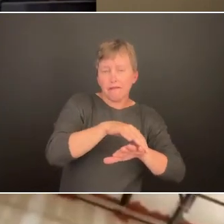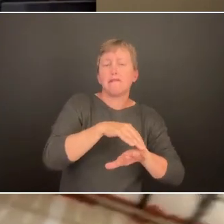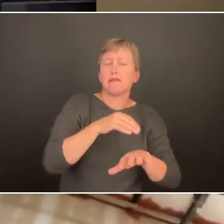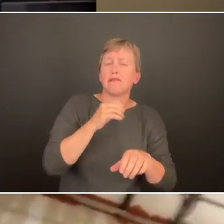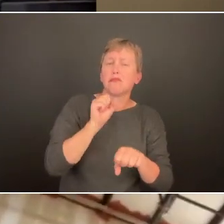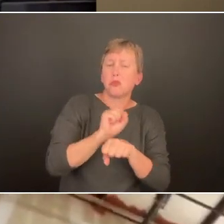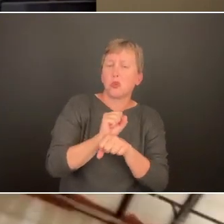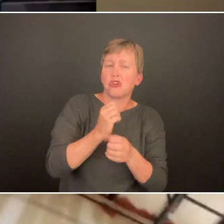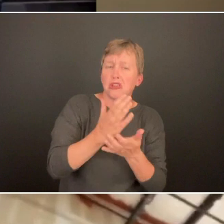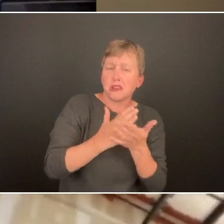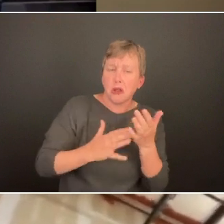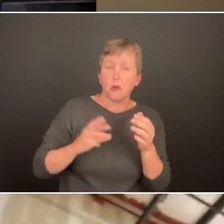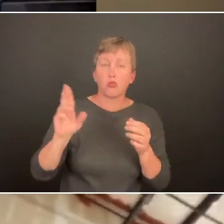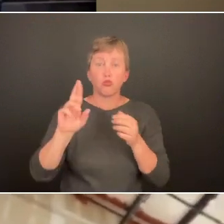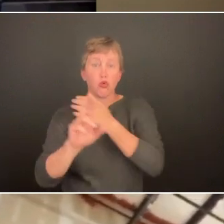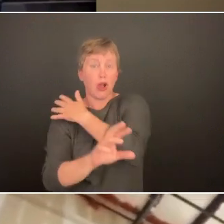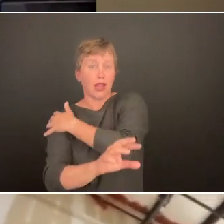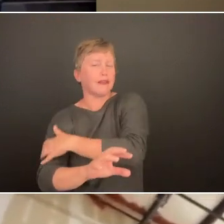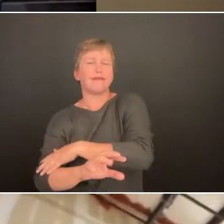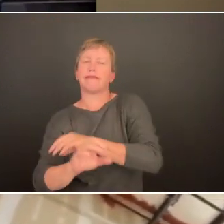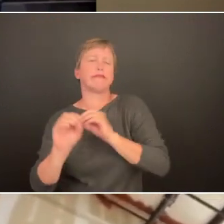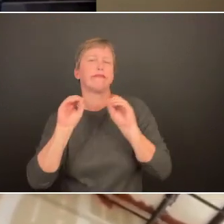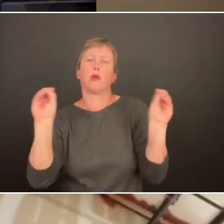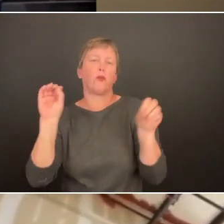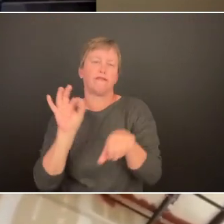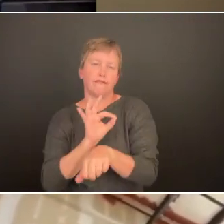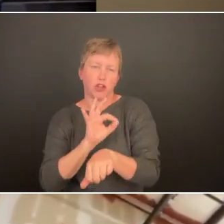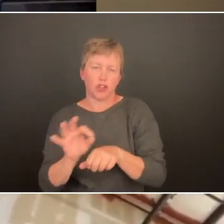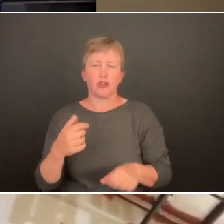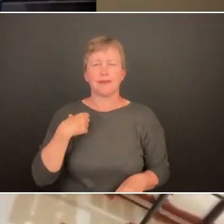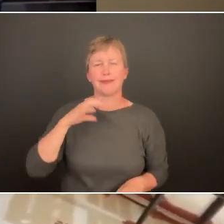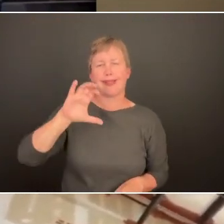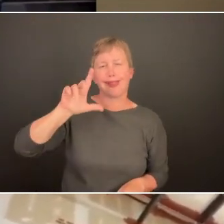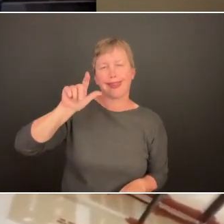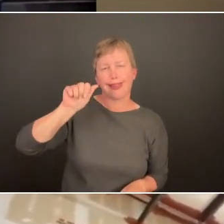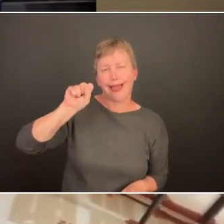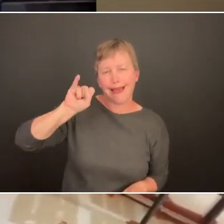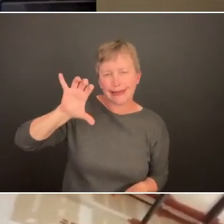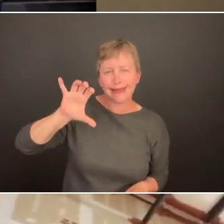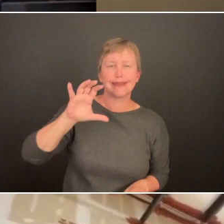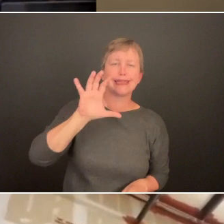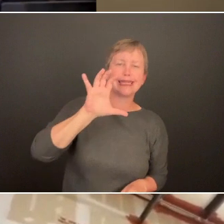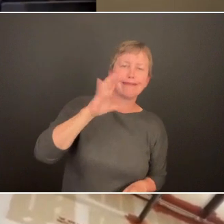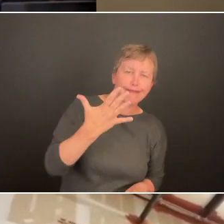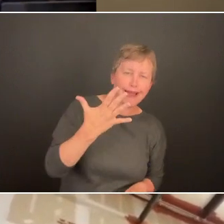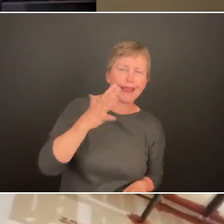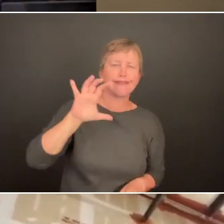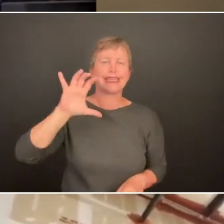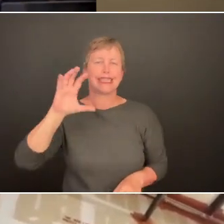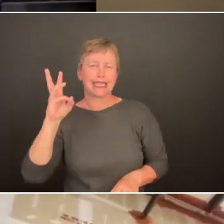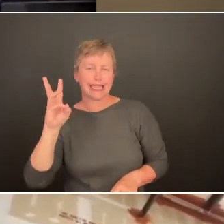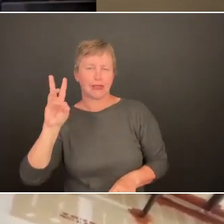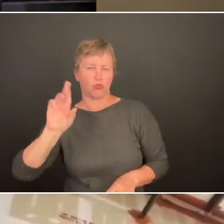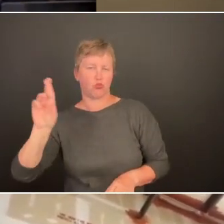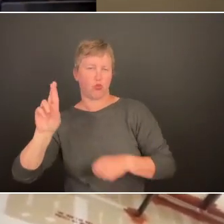I do have some function of fingers on my left side. No function at all, no tricep on the right side, pretty much